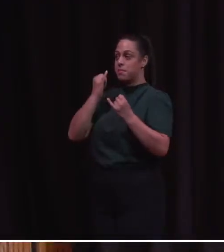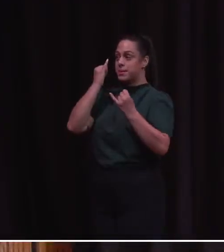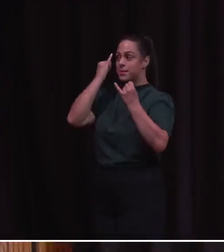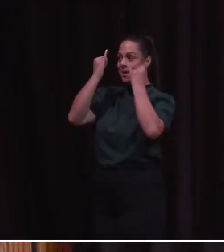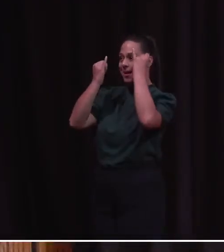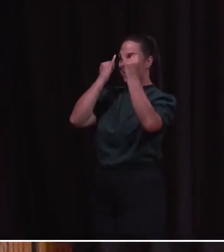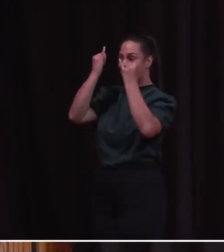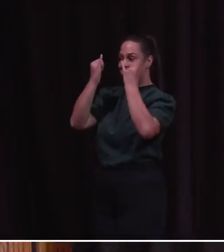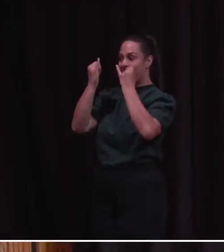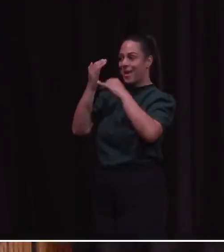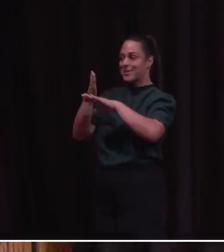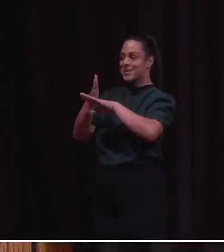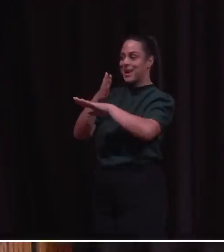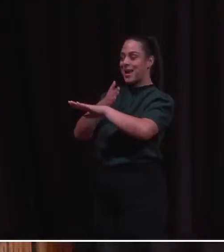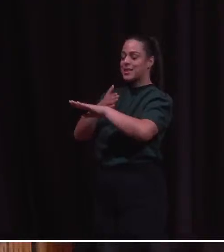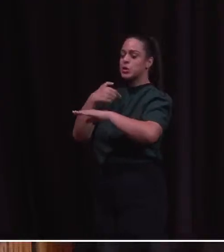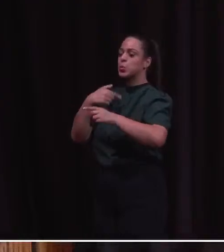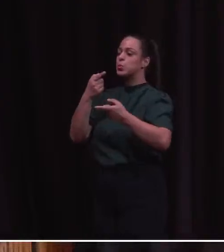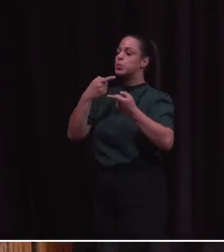friend of the Pope.